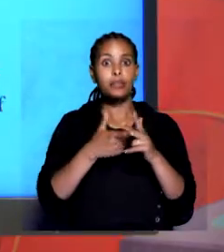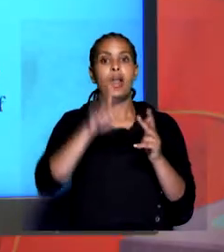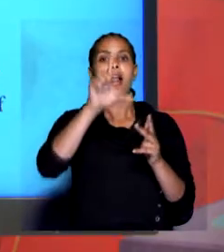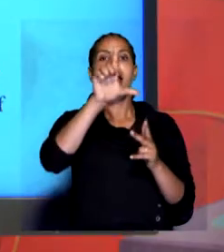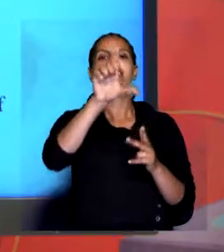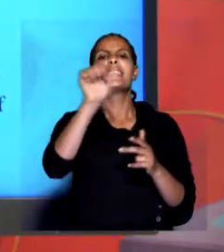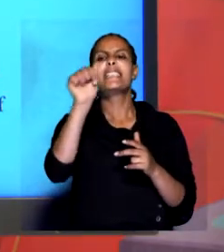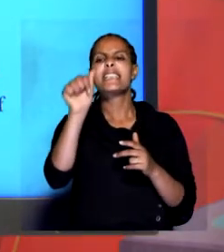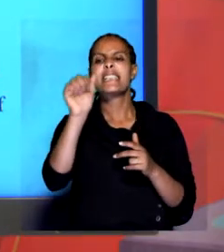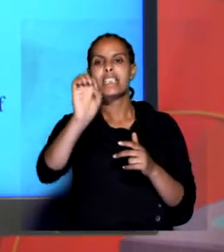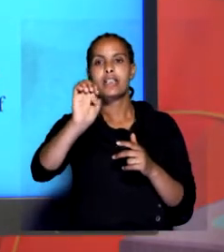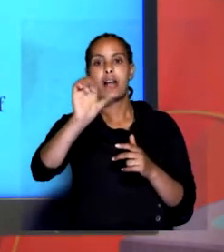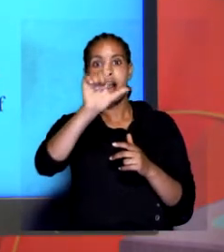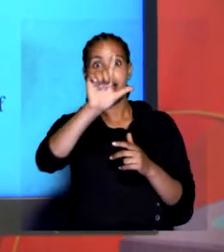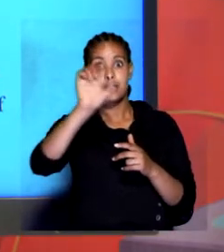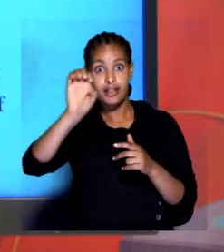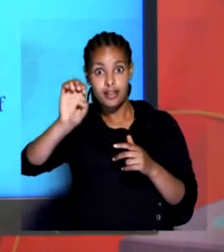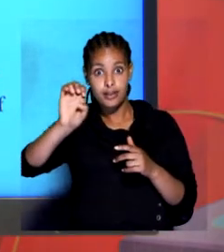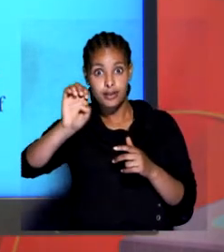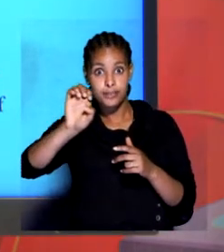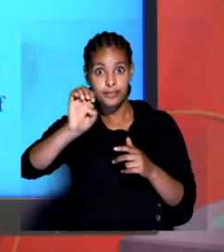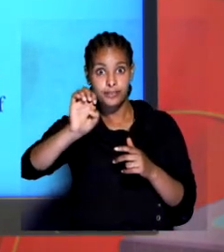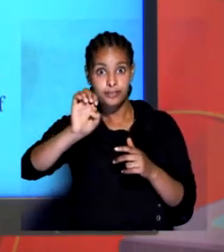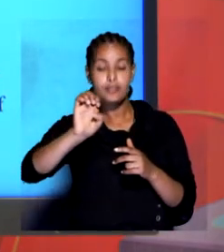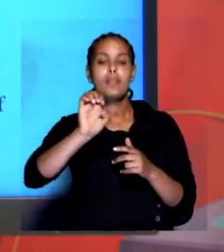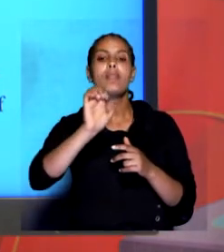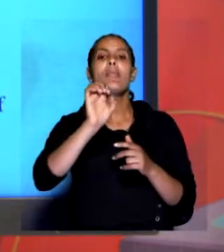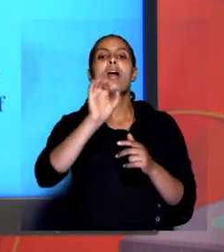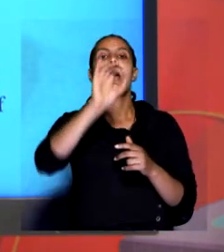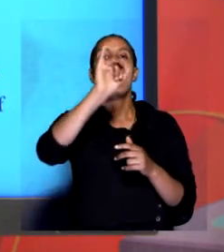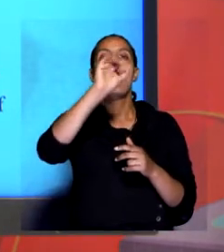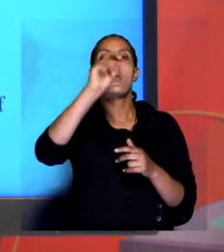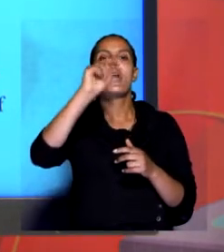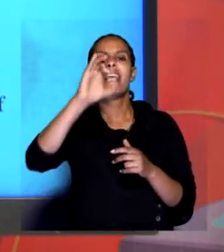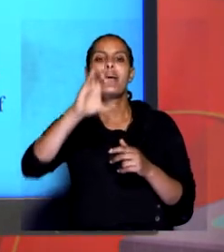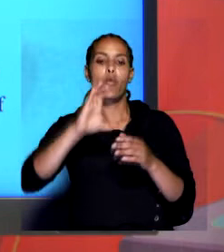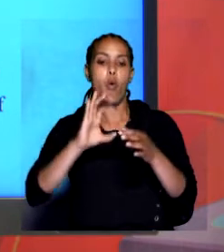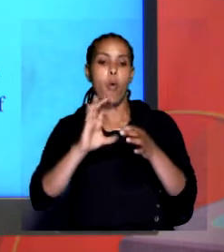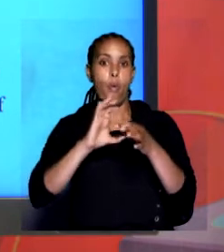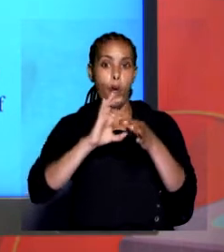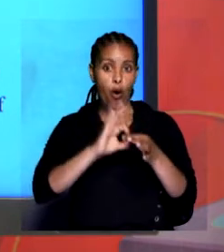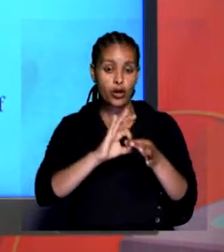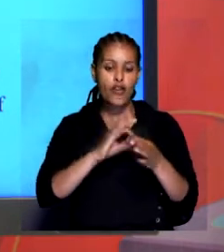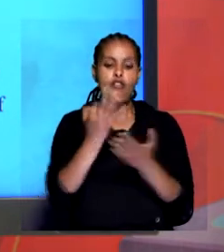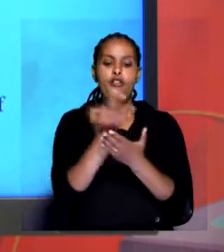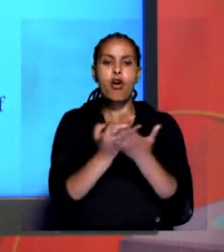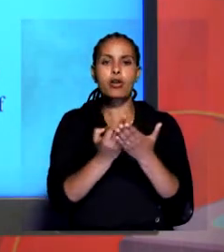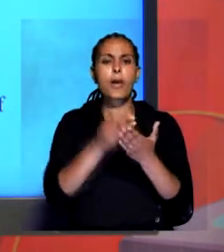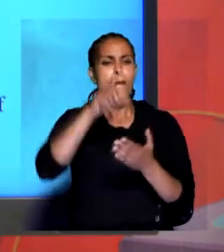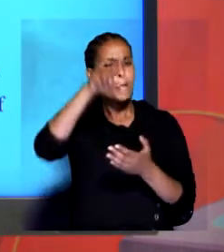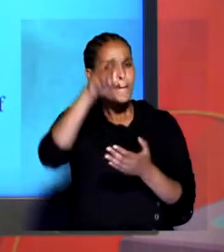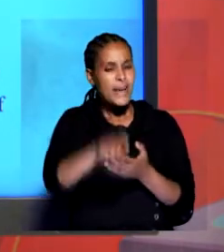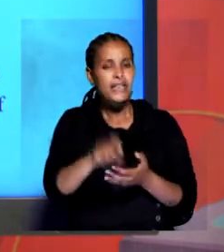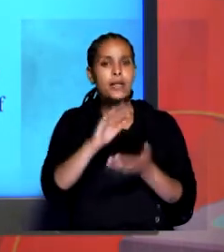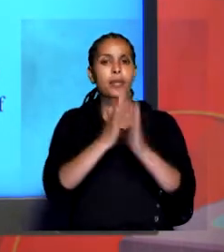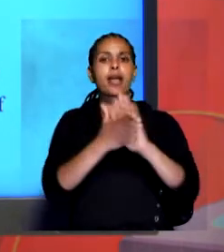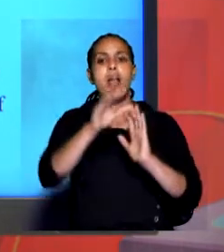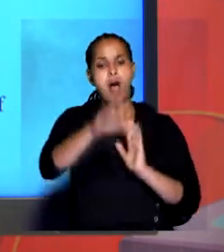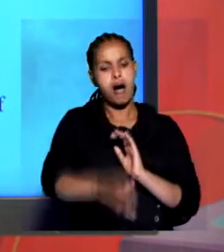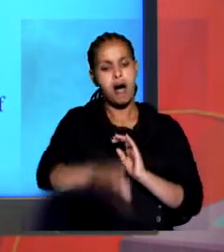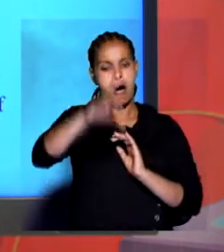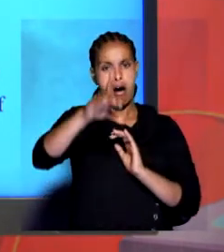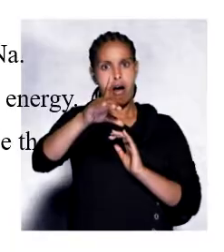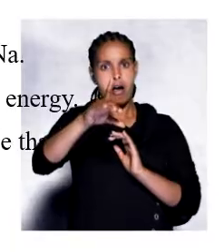Lattice energy. The lattice energy of the ionic compound formed must be high.